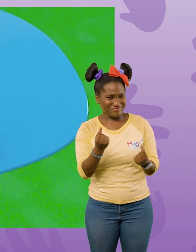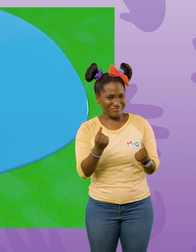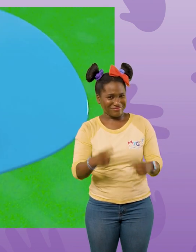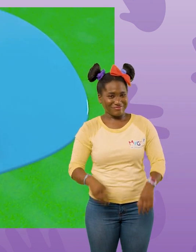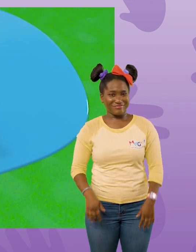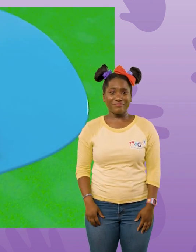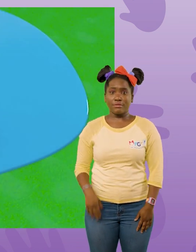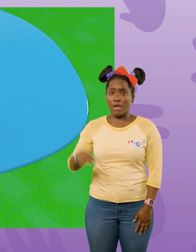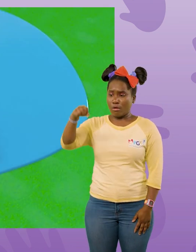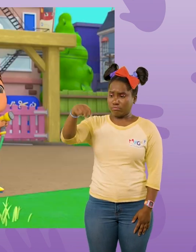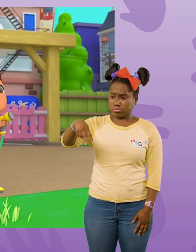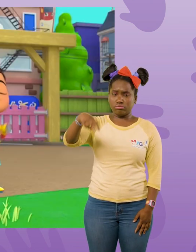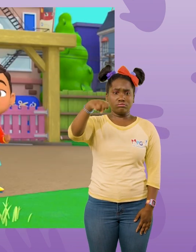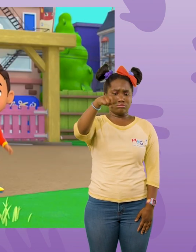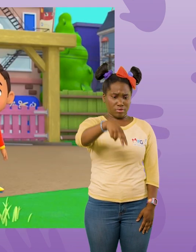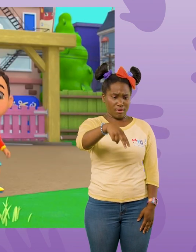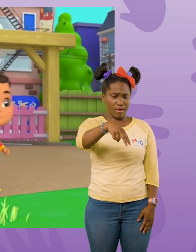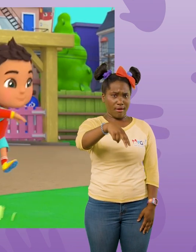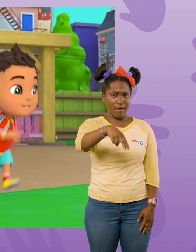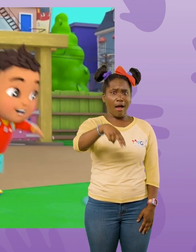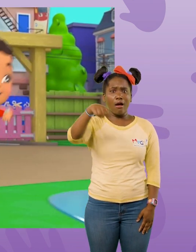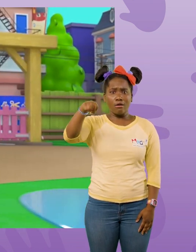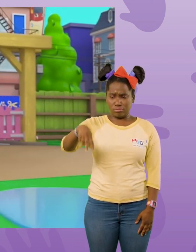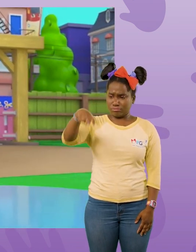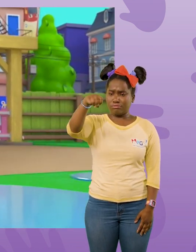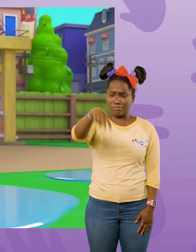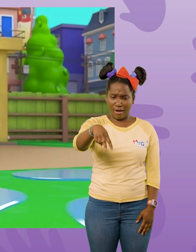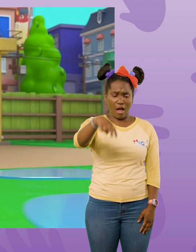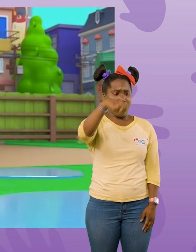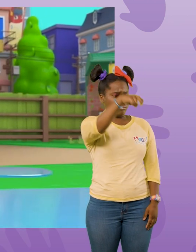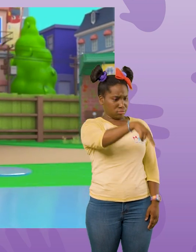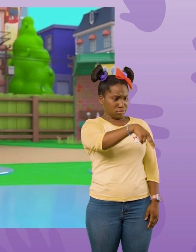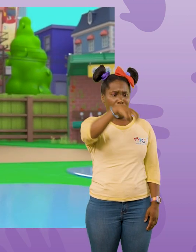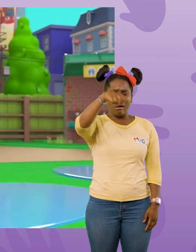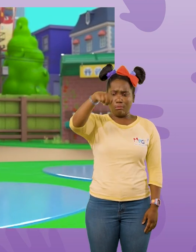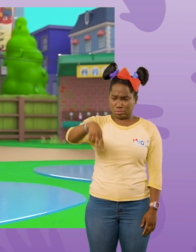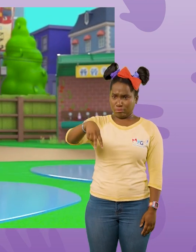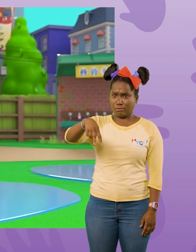just what to do. Jump, jump, through the water.